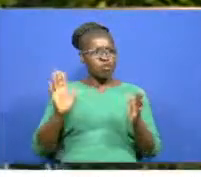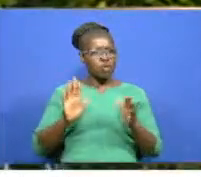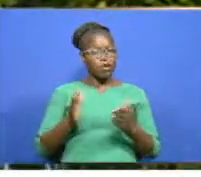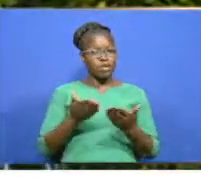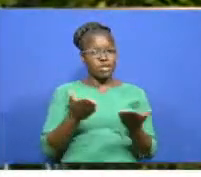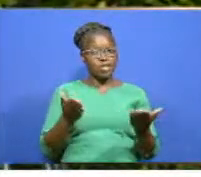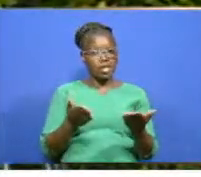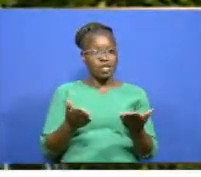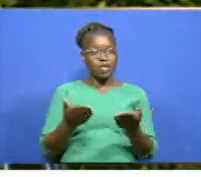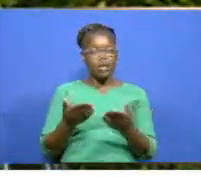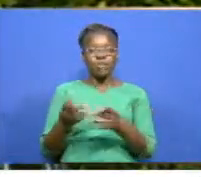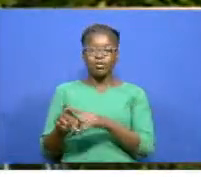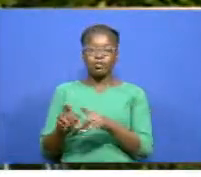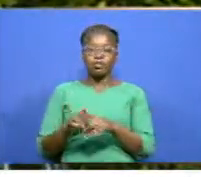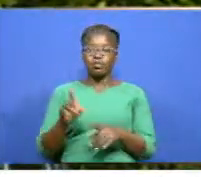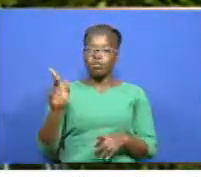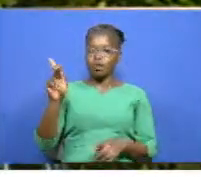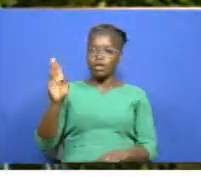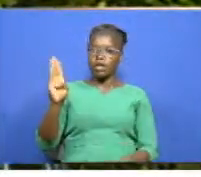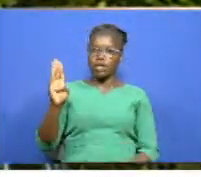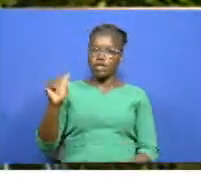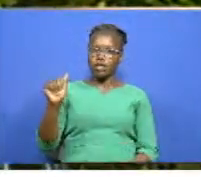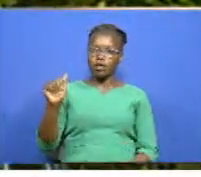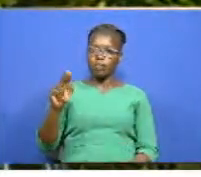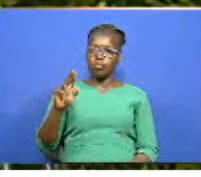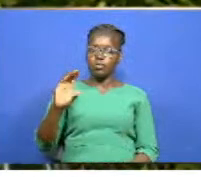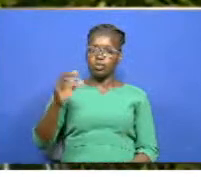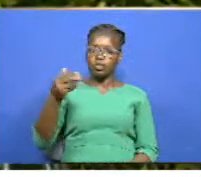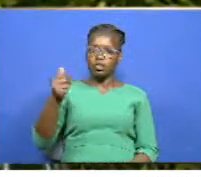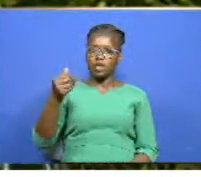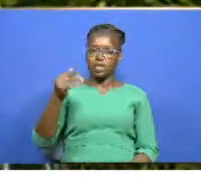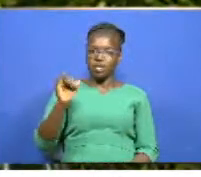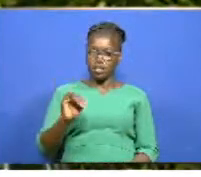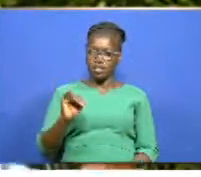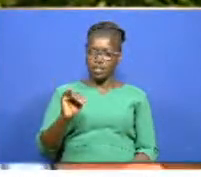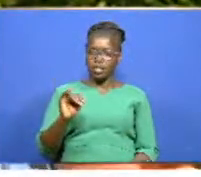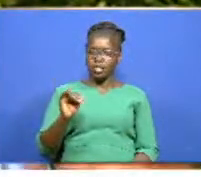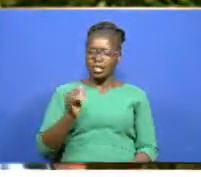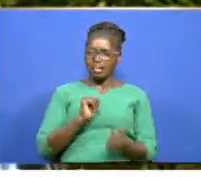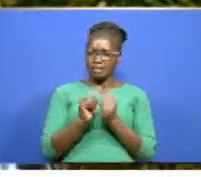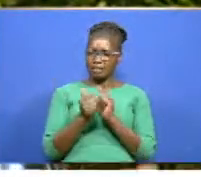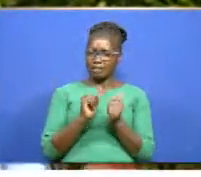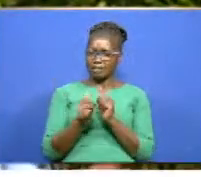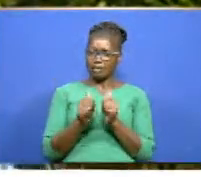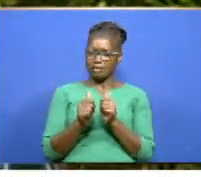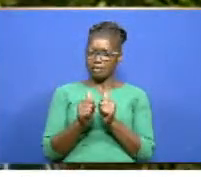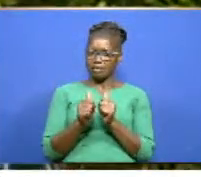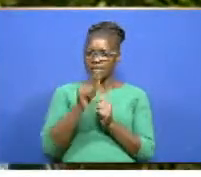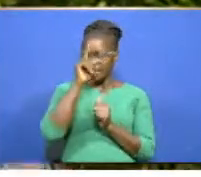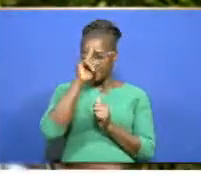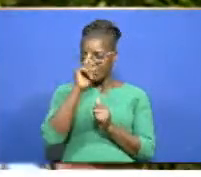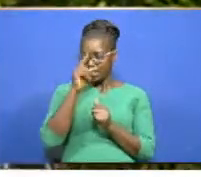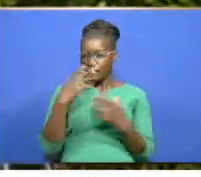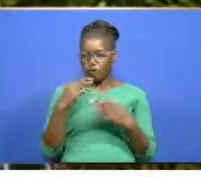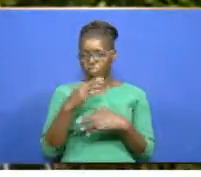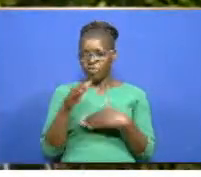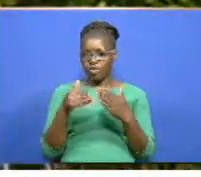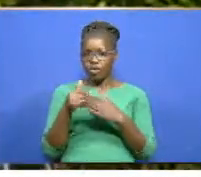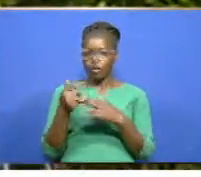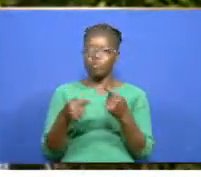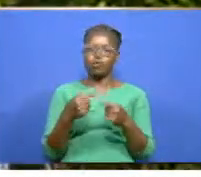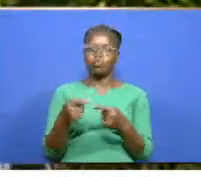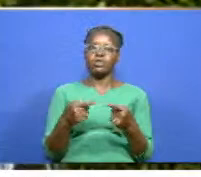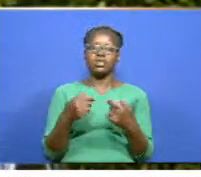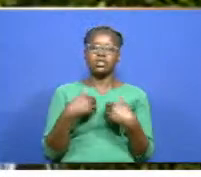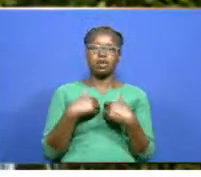also went to Kabuchai. The competition was intense, but people have now gone through that process, and we await